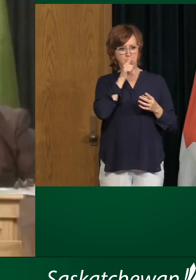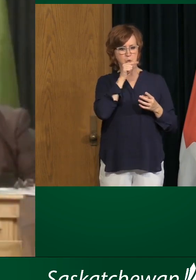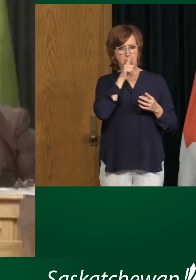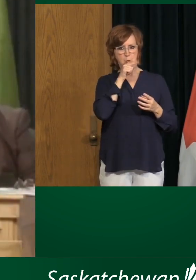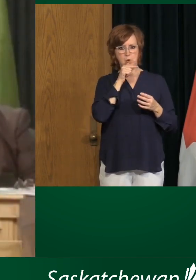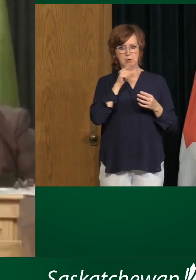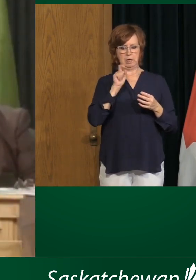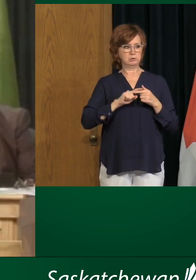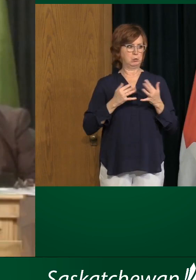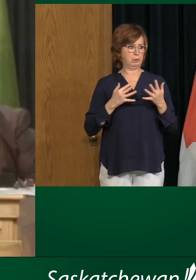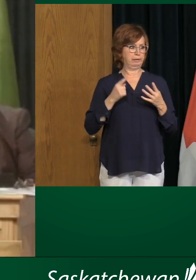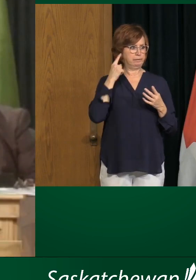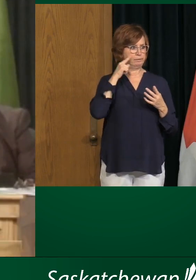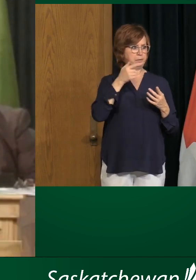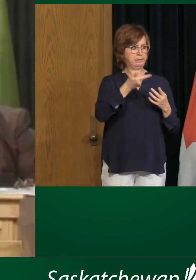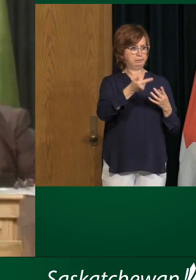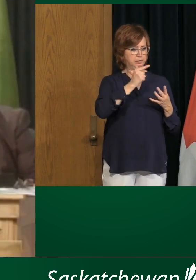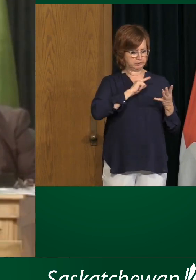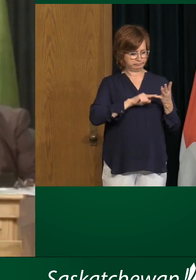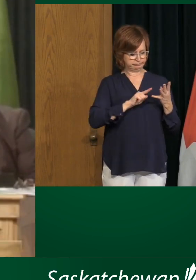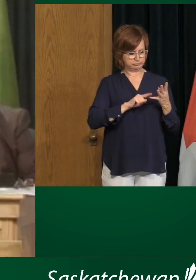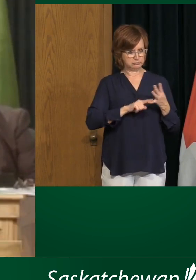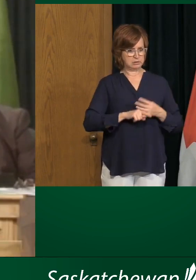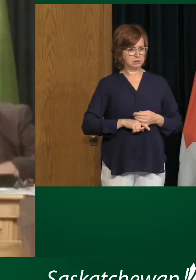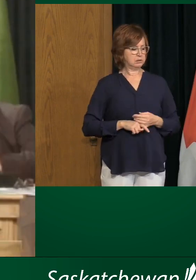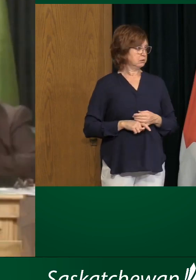the end to get their surgeries resumed?